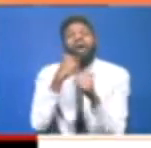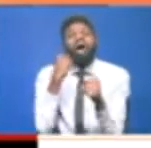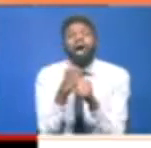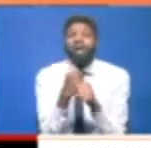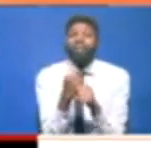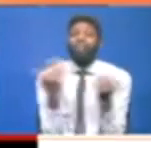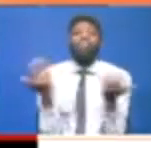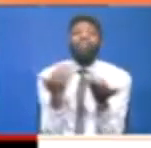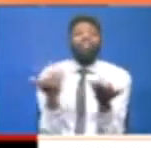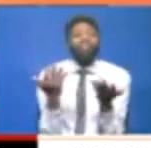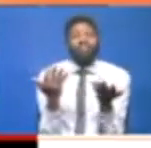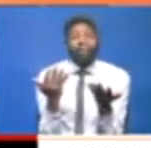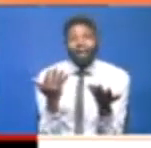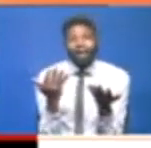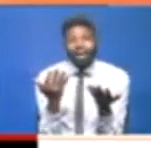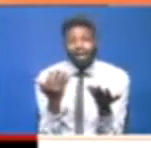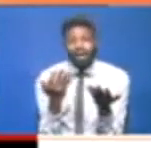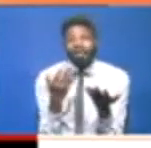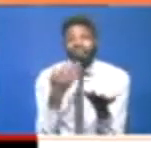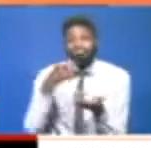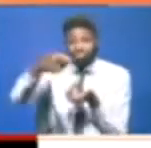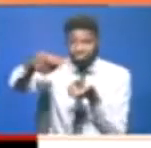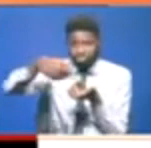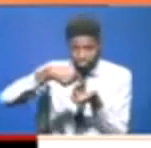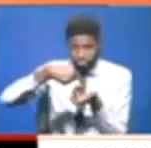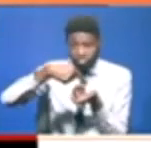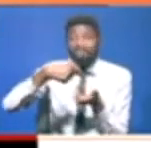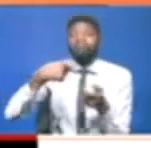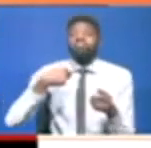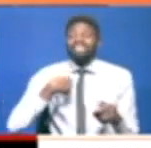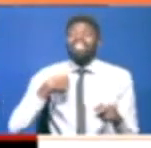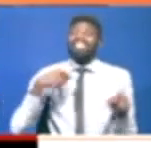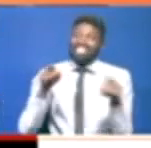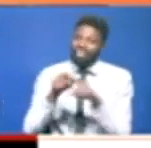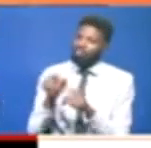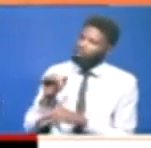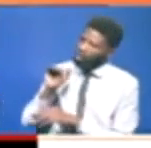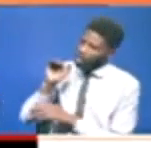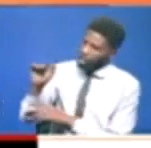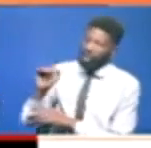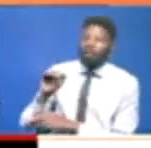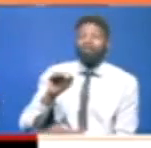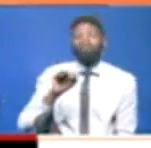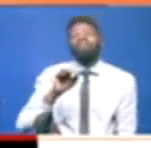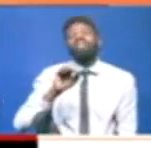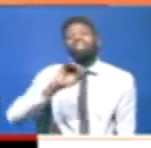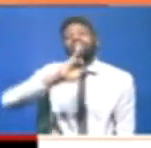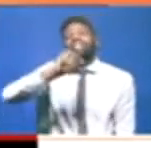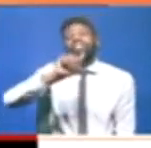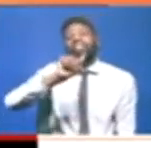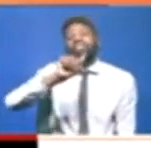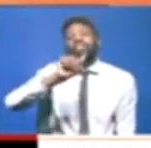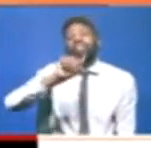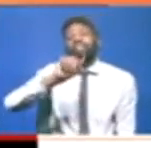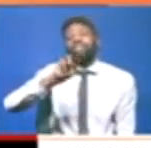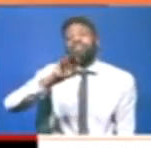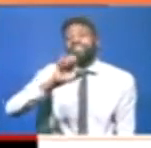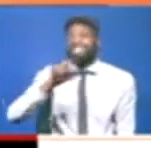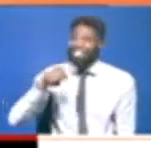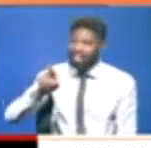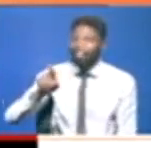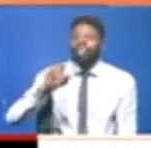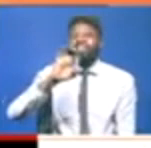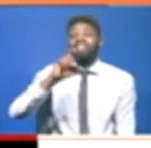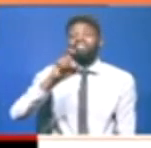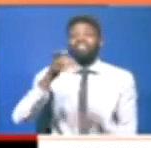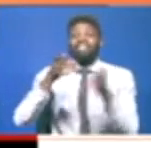and I'm going to pose that question to Mr. George James Wanyama, who is the Executive Director